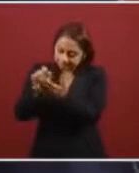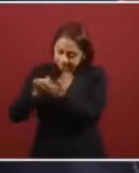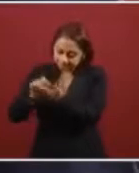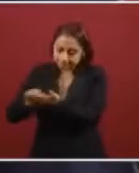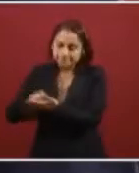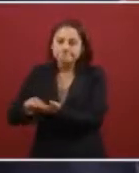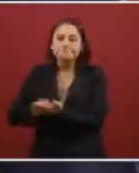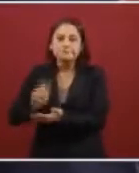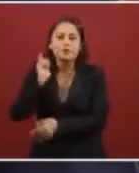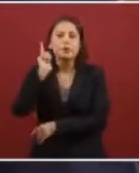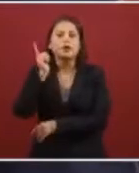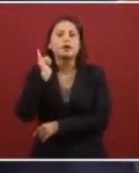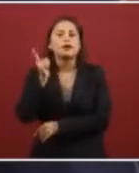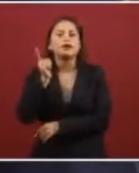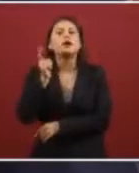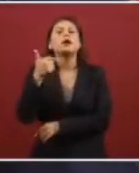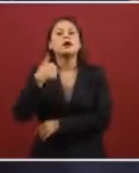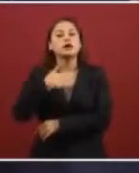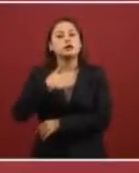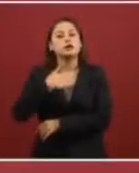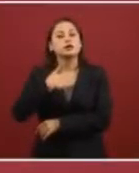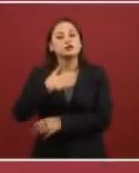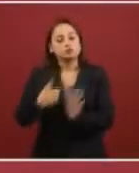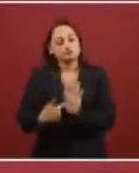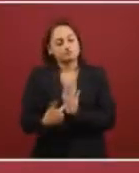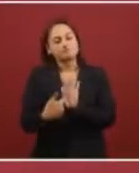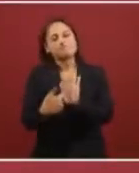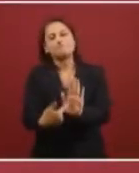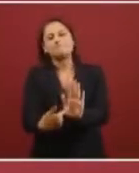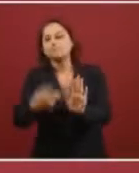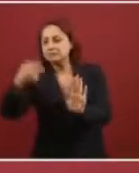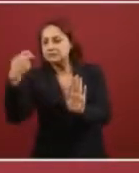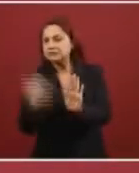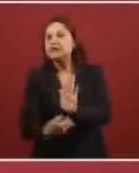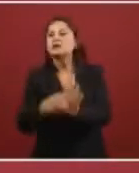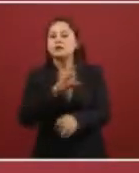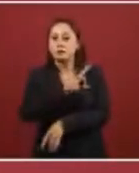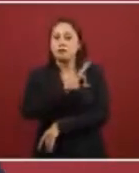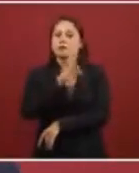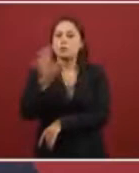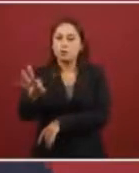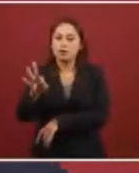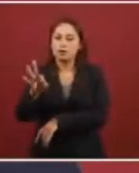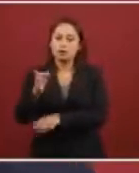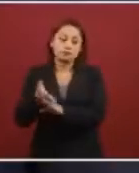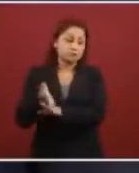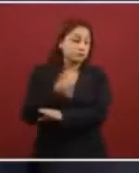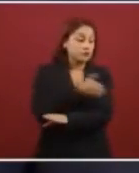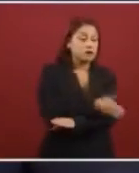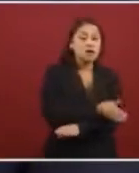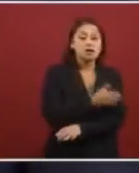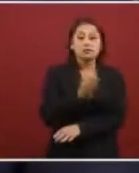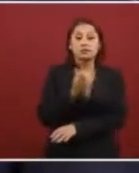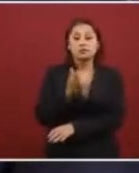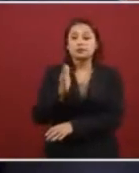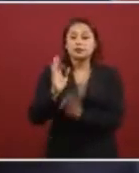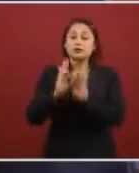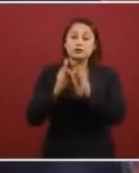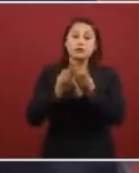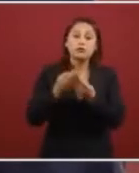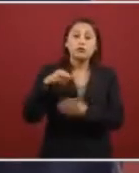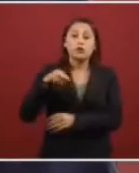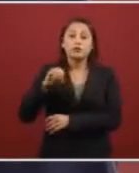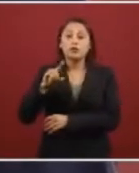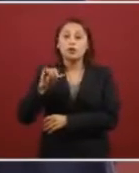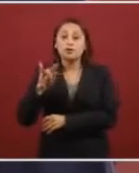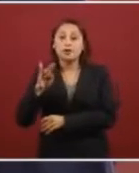eficaz that it is efficient y que es mucho mejor que and that it is much better than the neoliberal